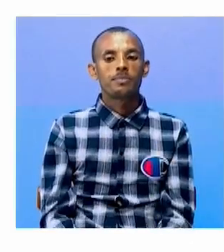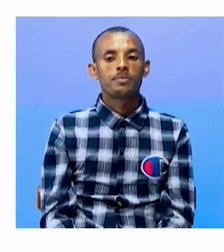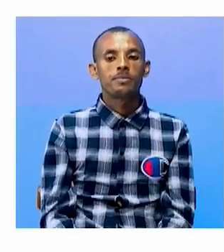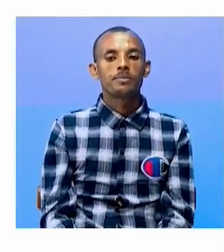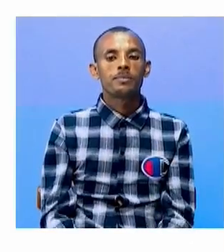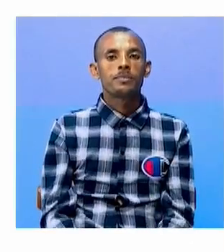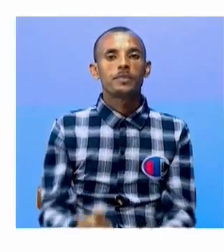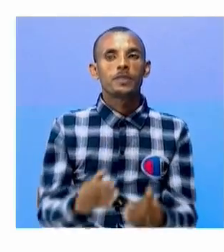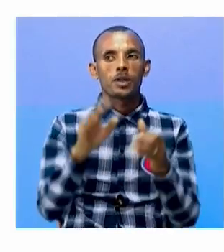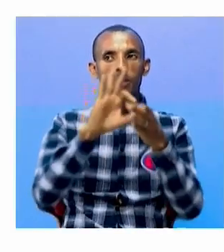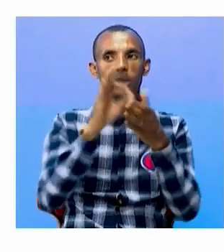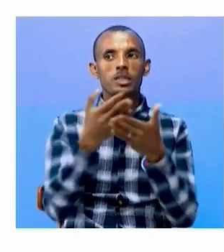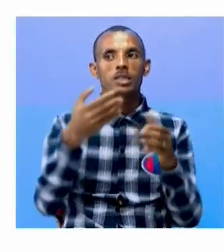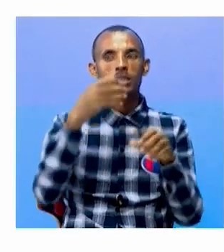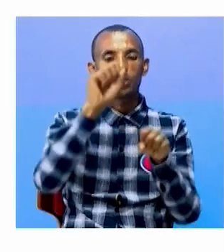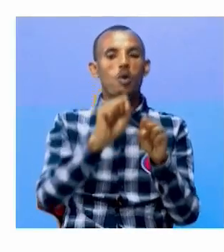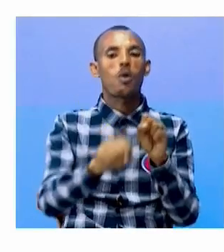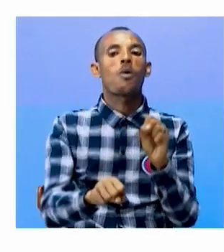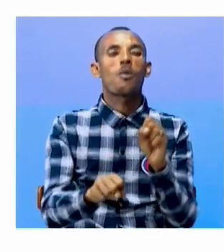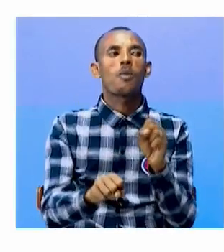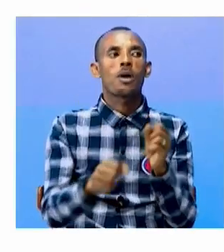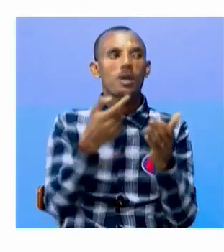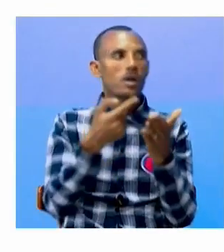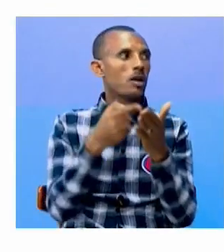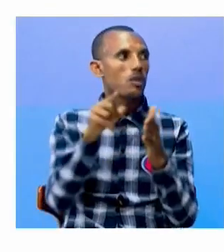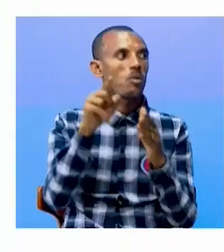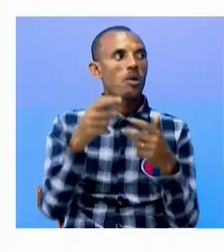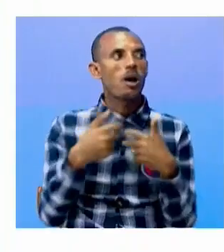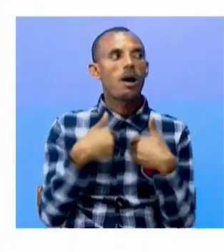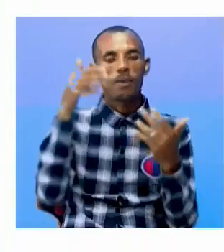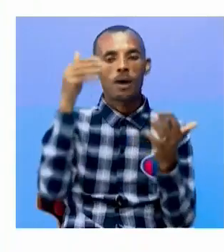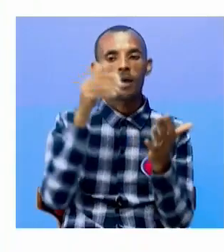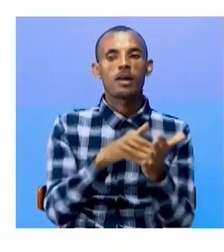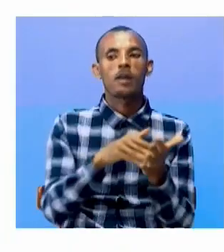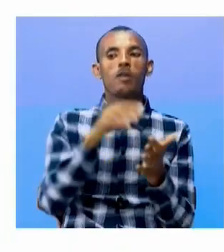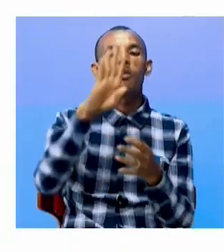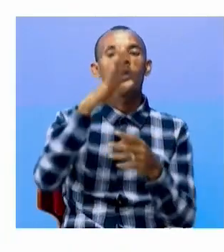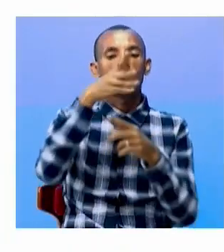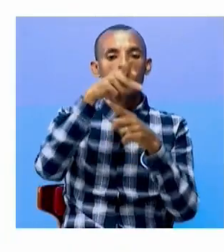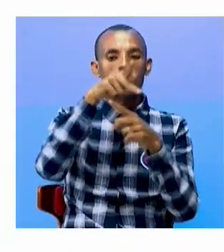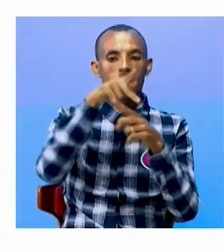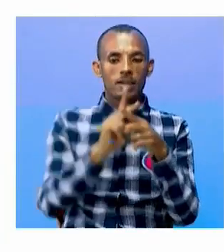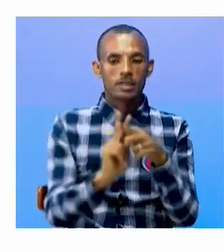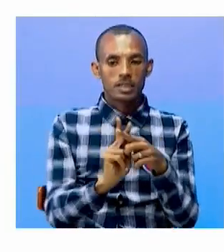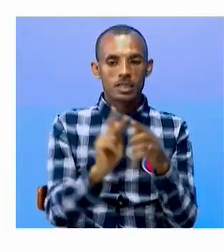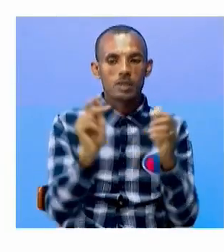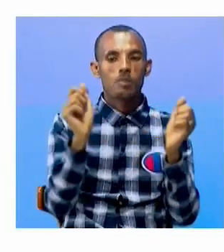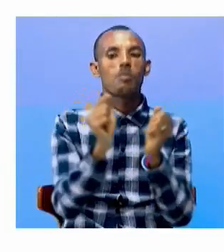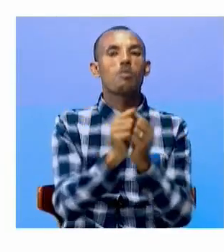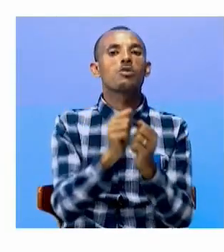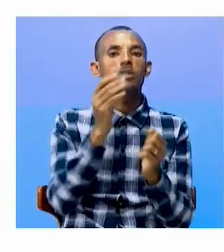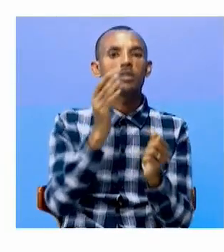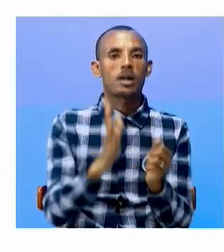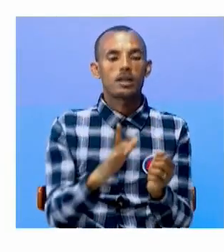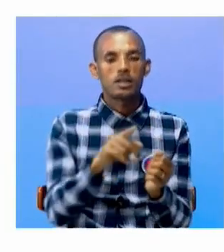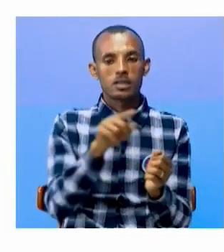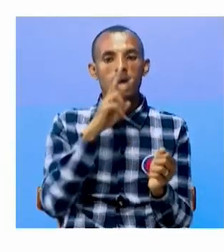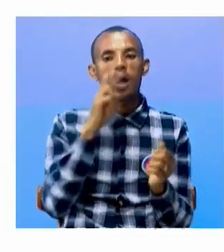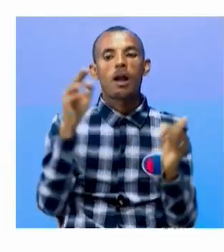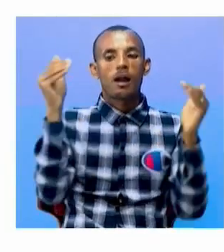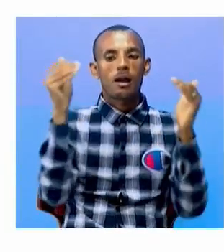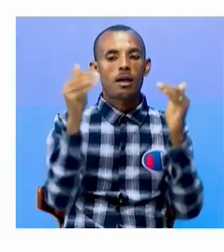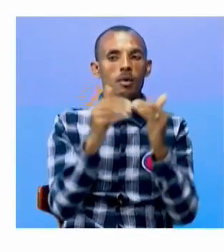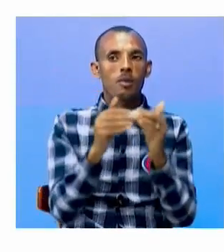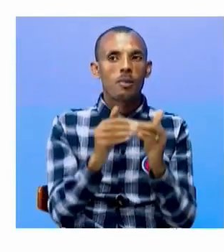equation. So here you have again 4 kg on both sides. They are equal. They